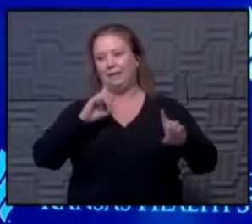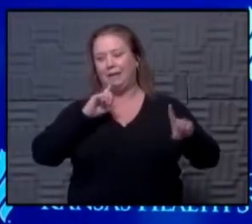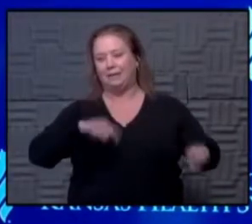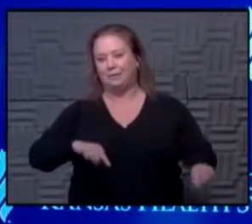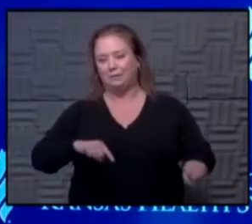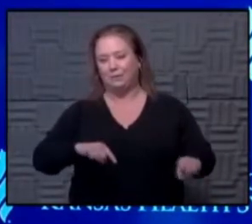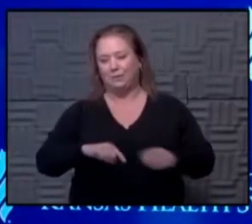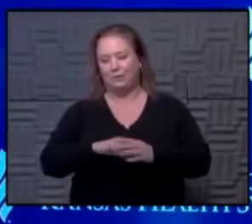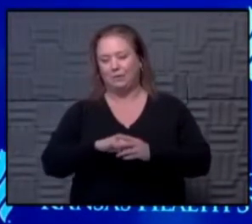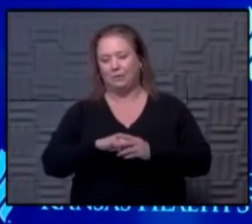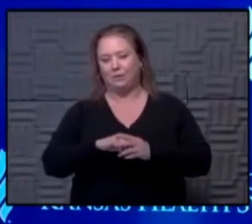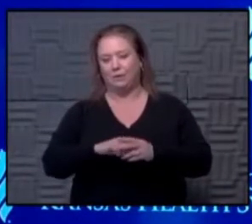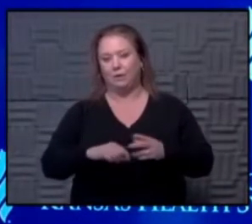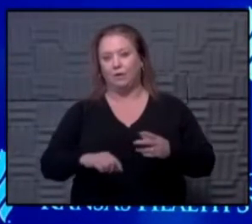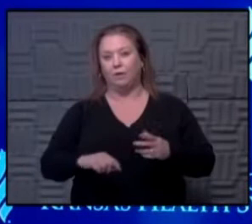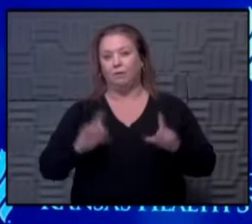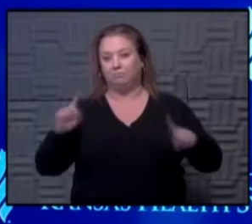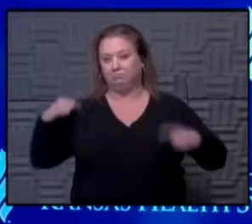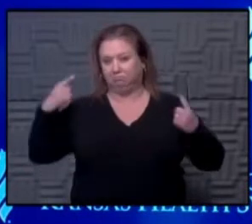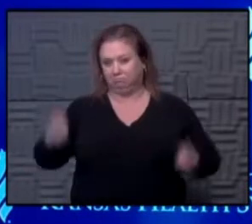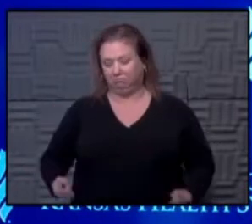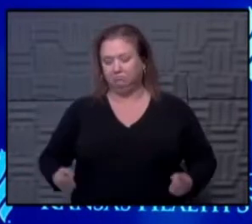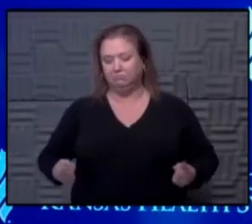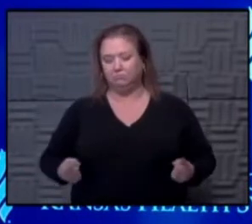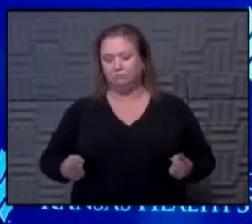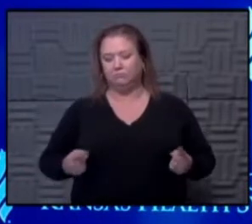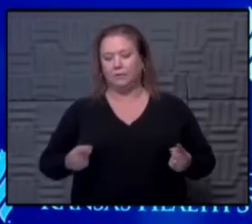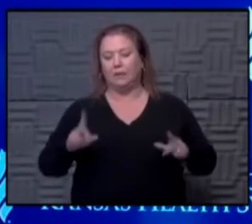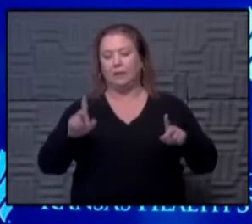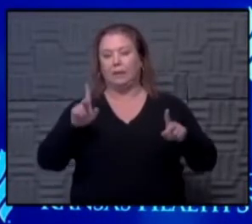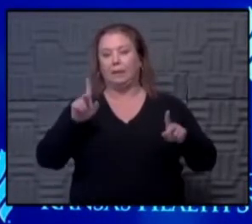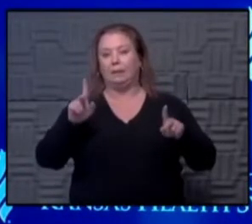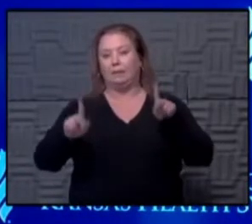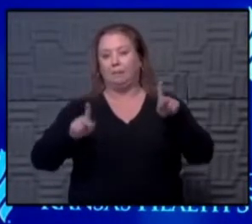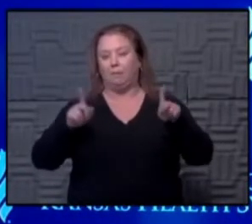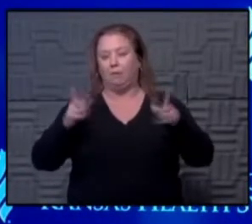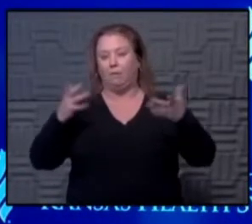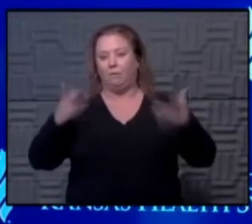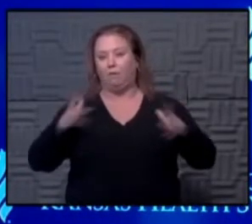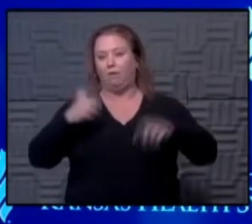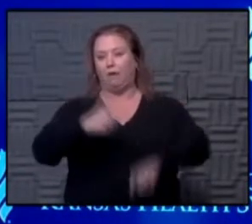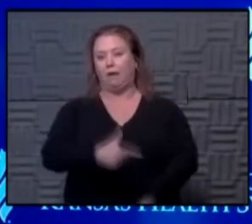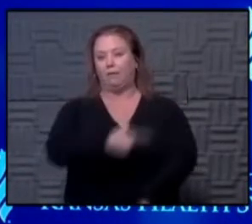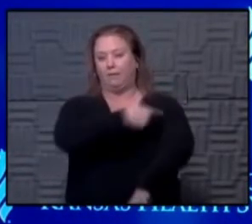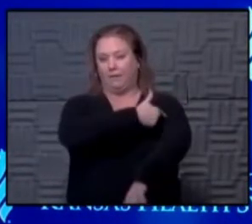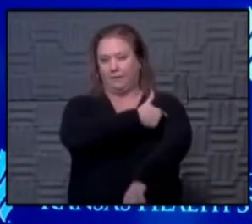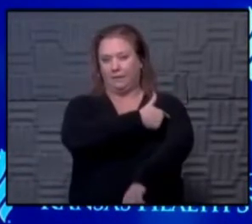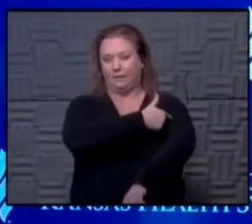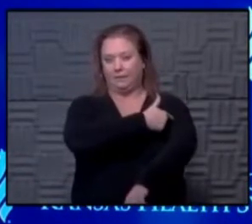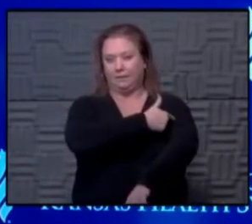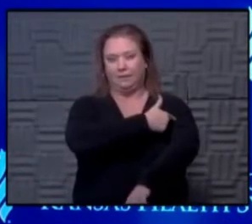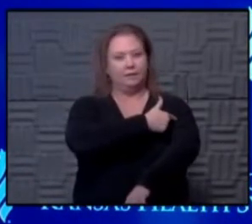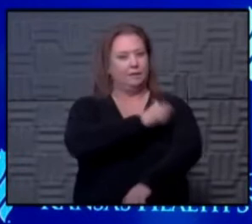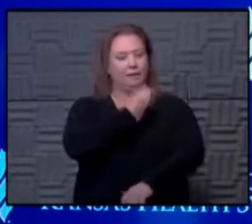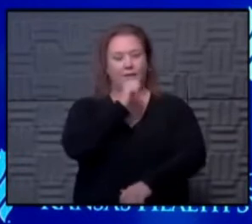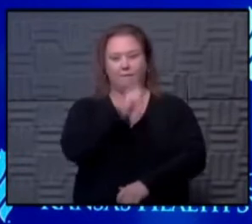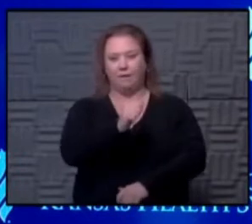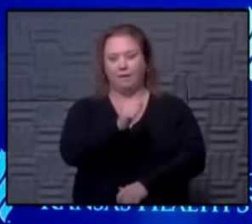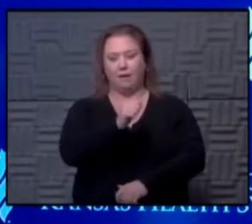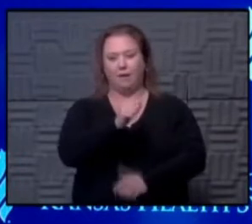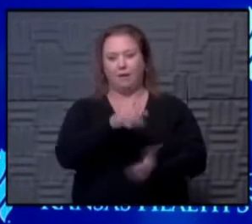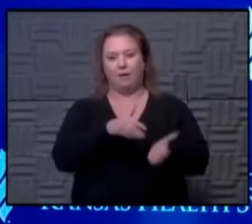that to date, those that have received the vaccine have not